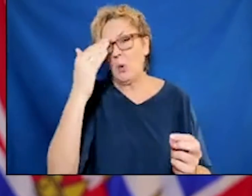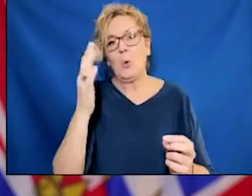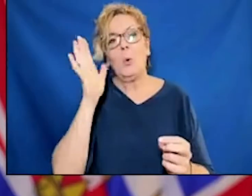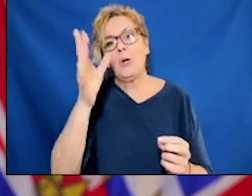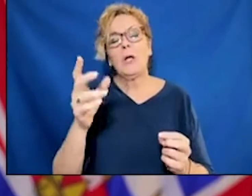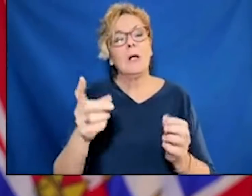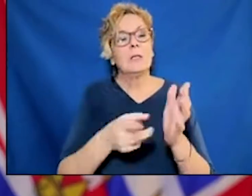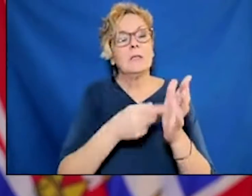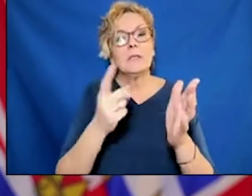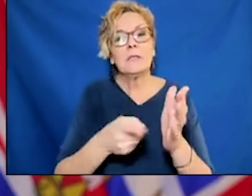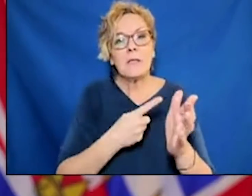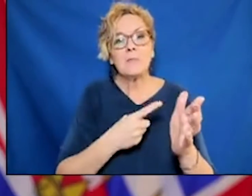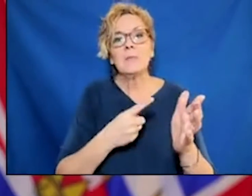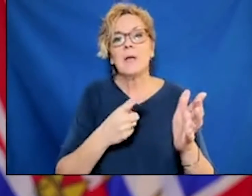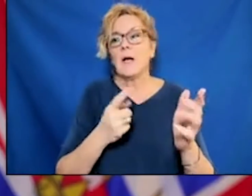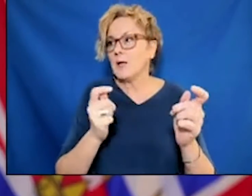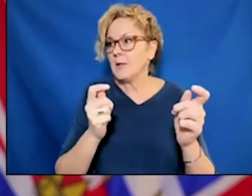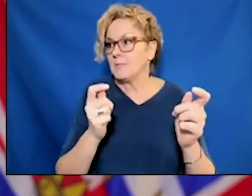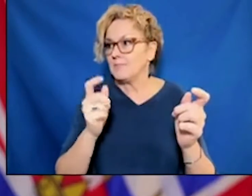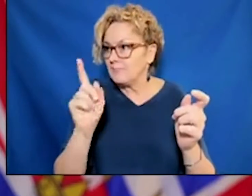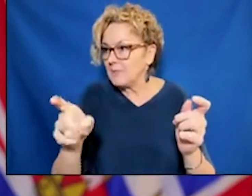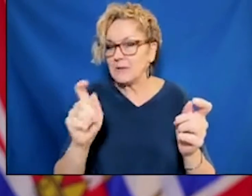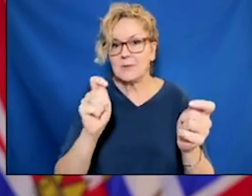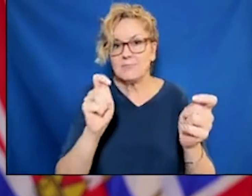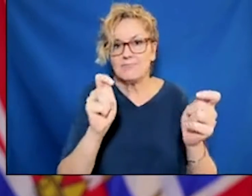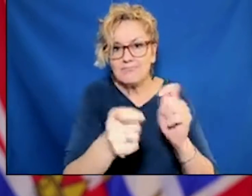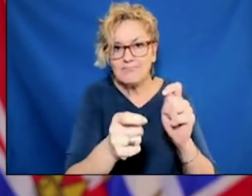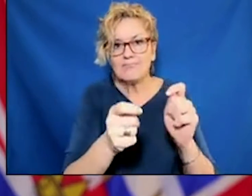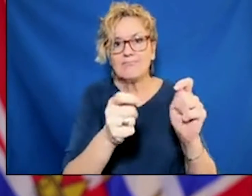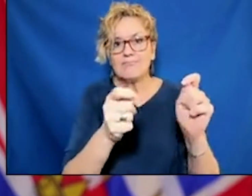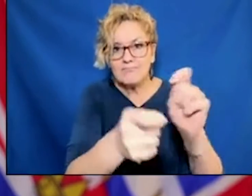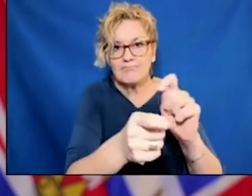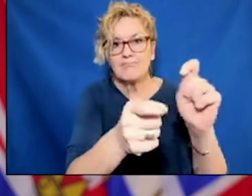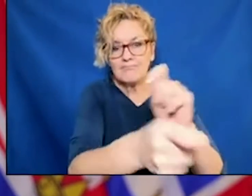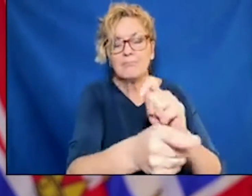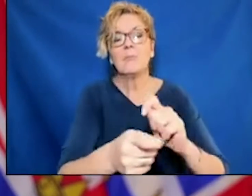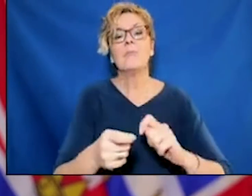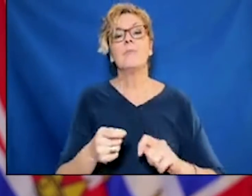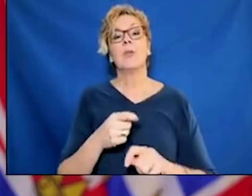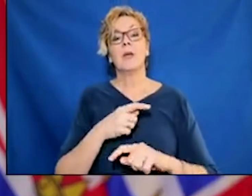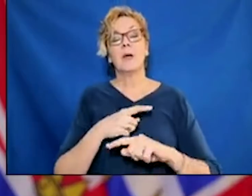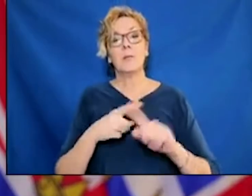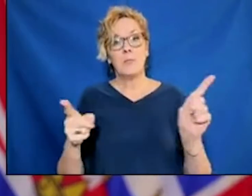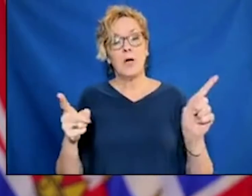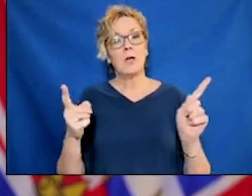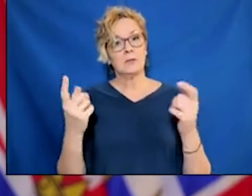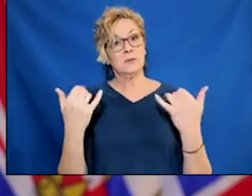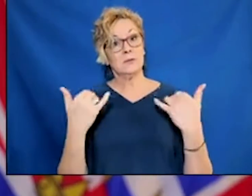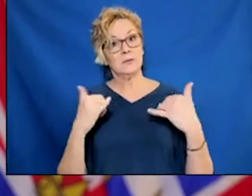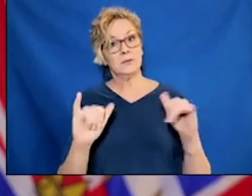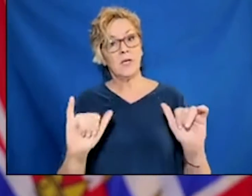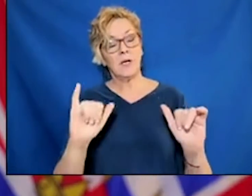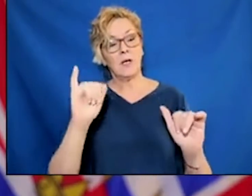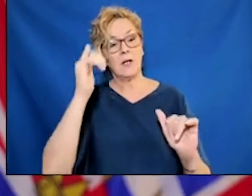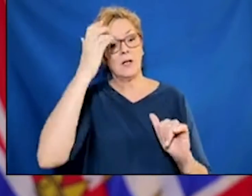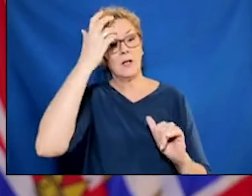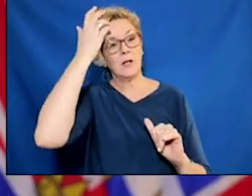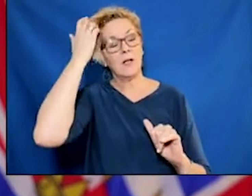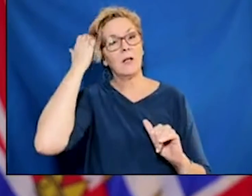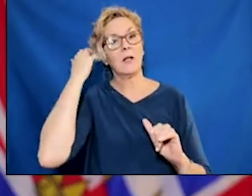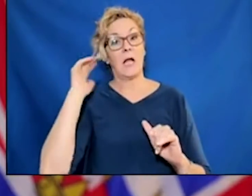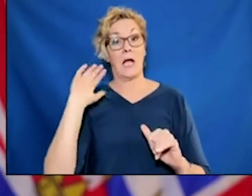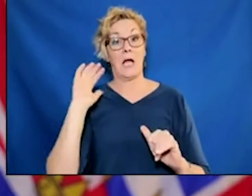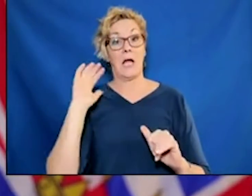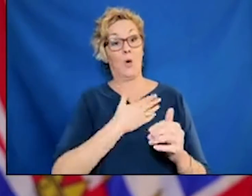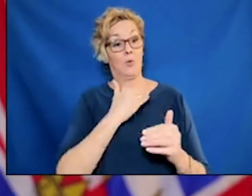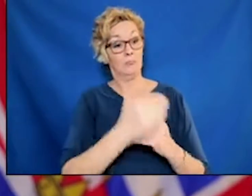large program that's going to be going on for many weeks. We have, however, been able to rearrange and look at